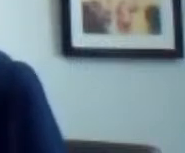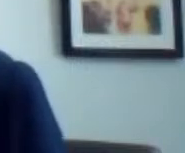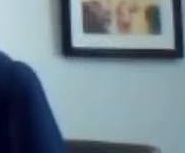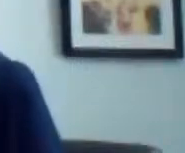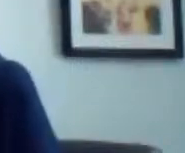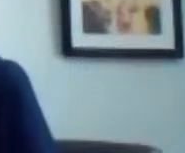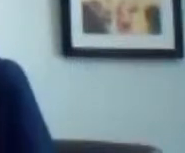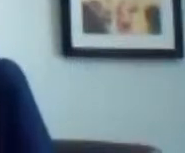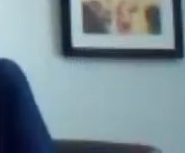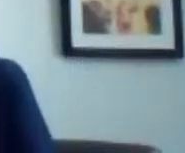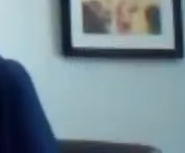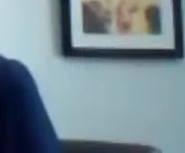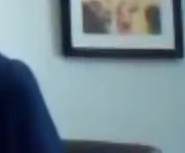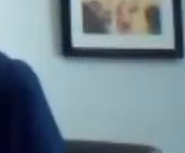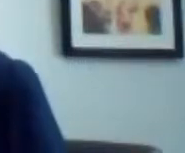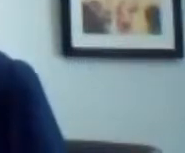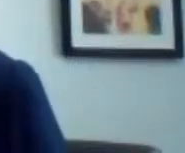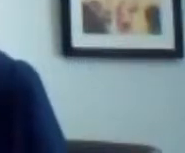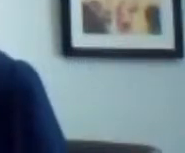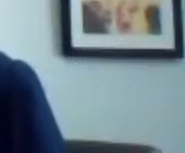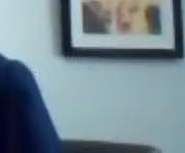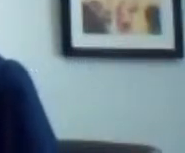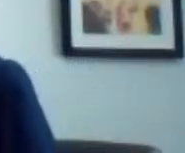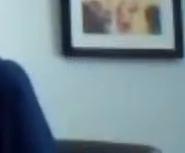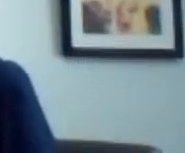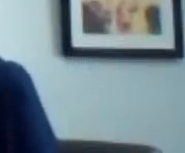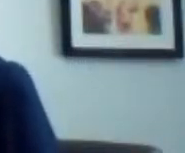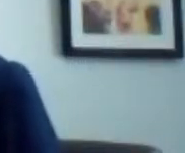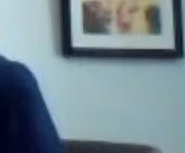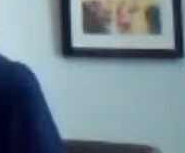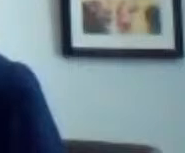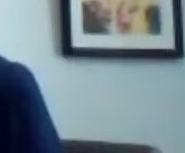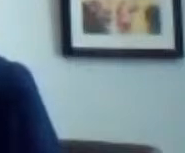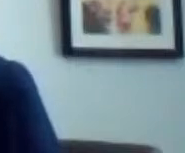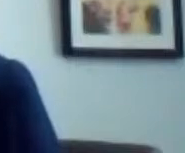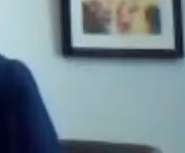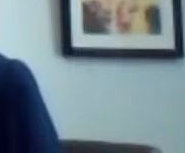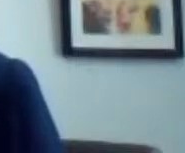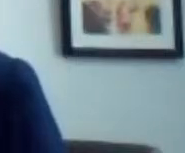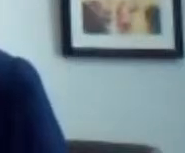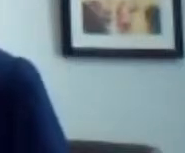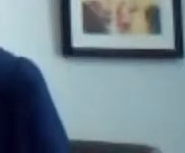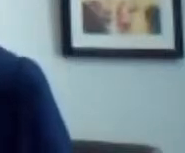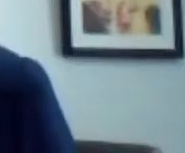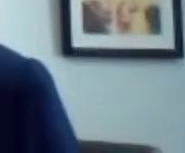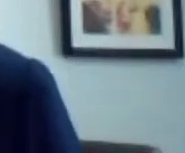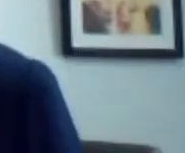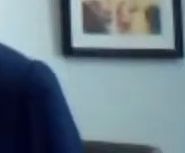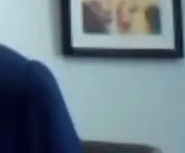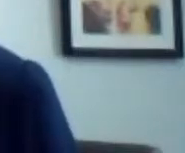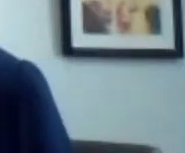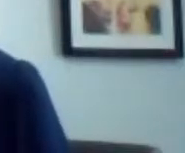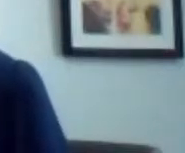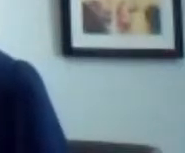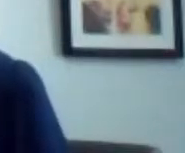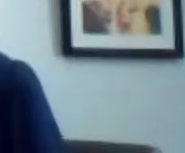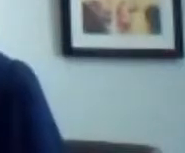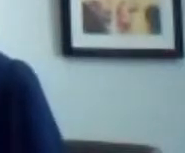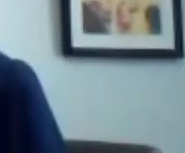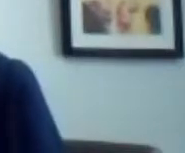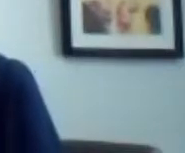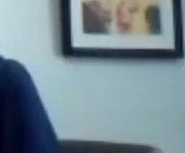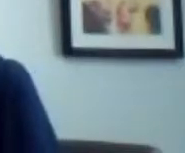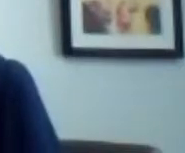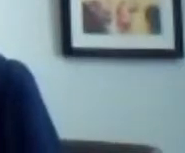colleague, André Machado Cavalcante, who is going to coordinate the works here,